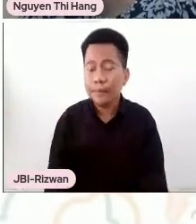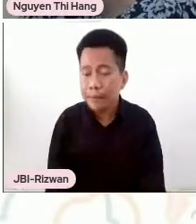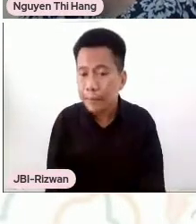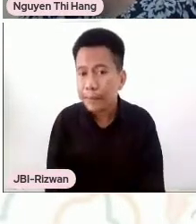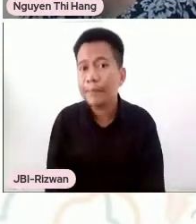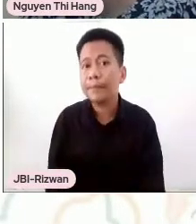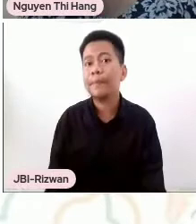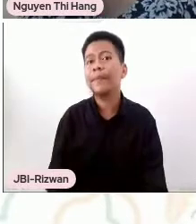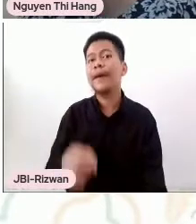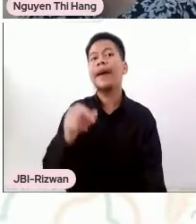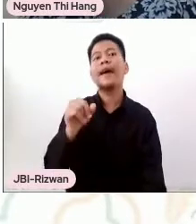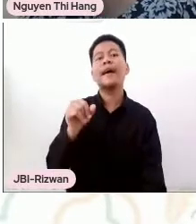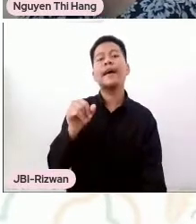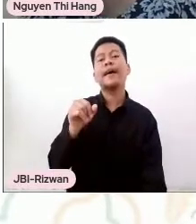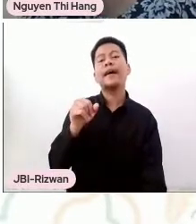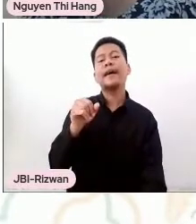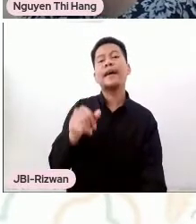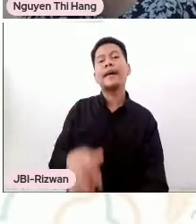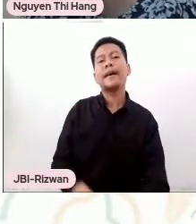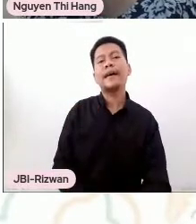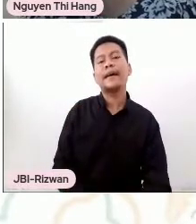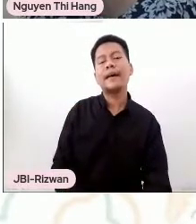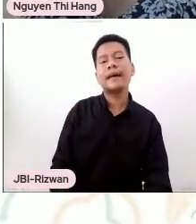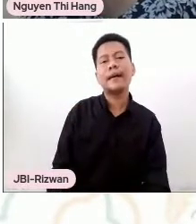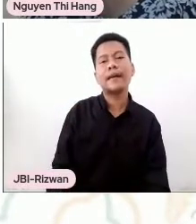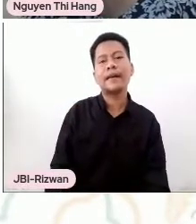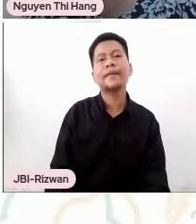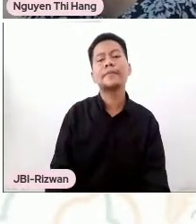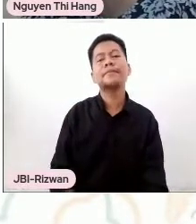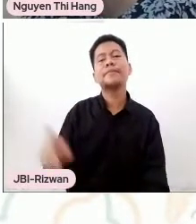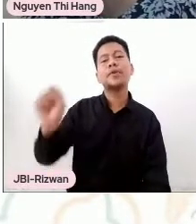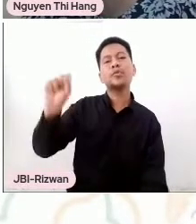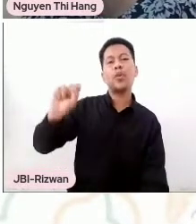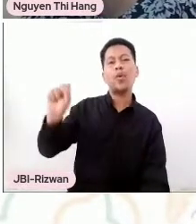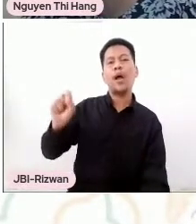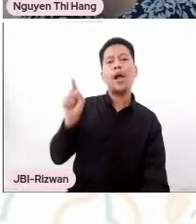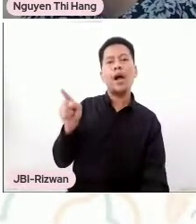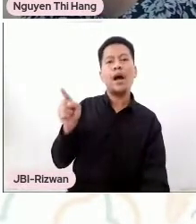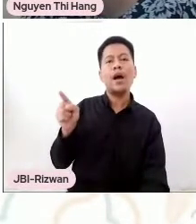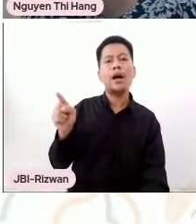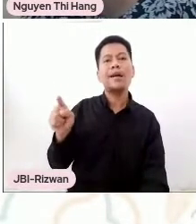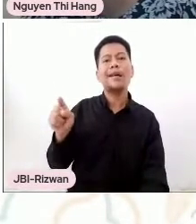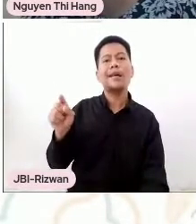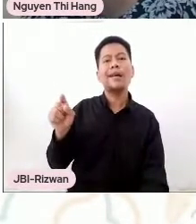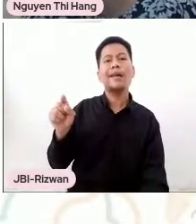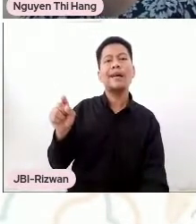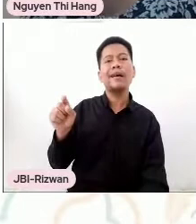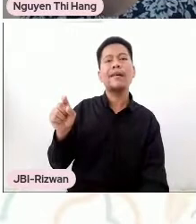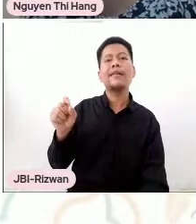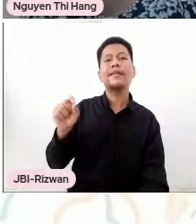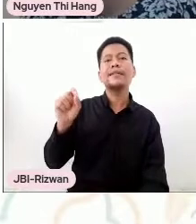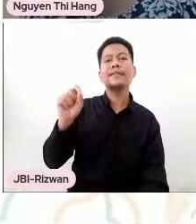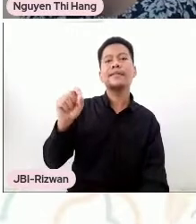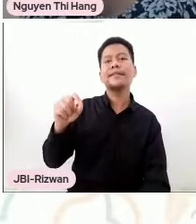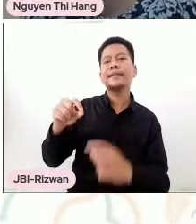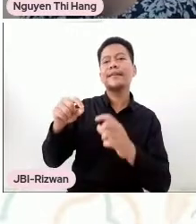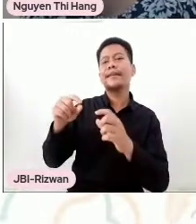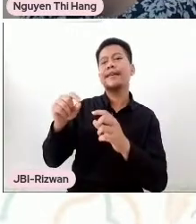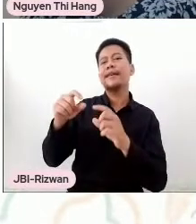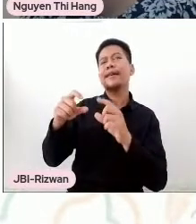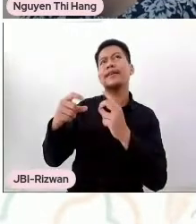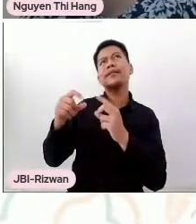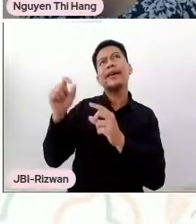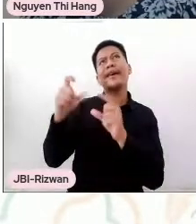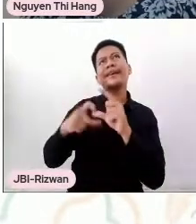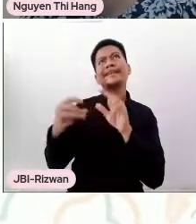And also we have some school. This is a secondary school or high school. The students